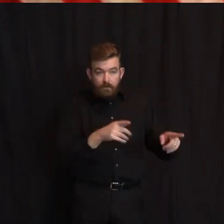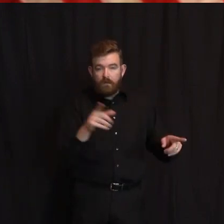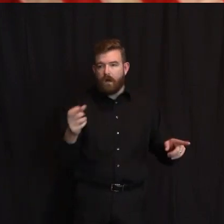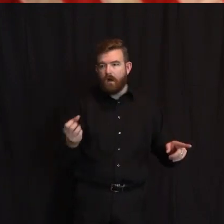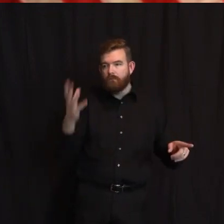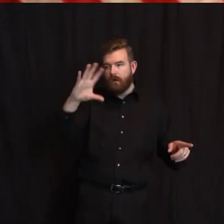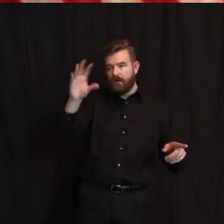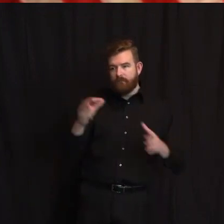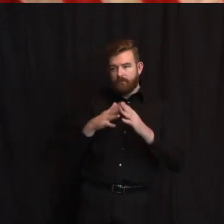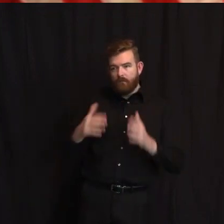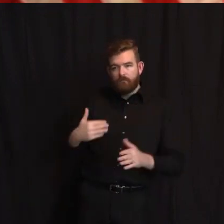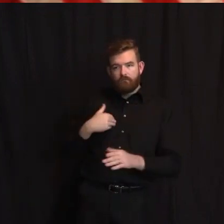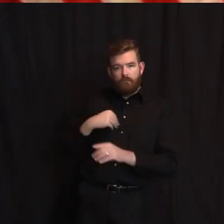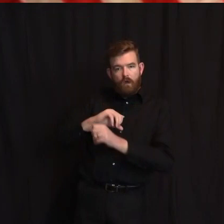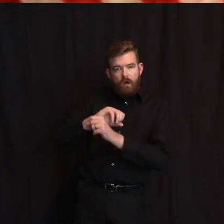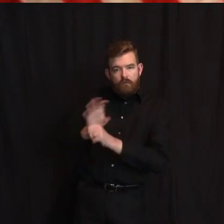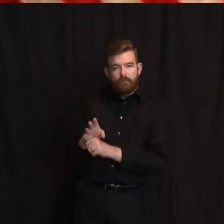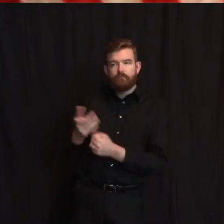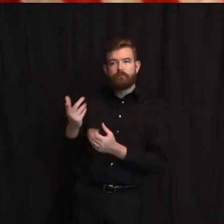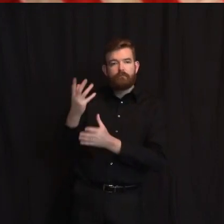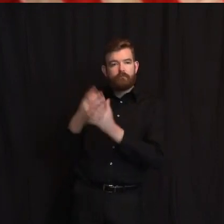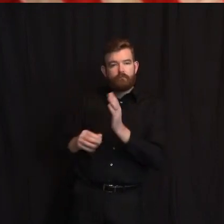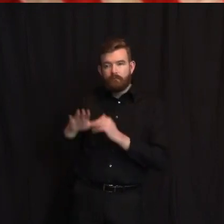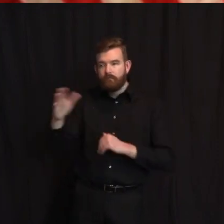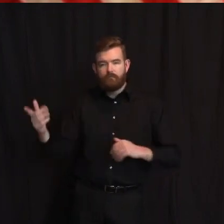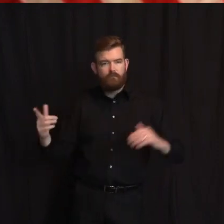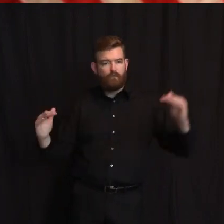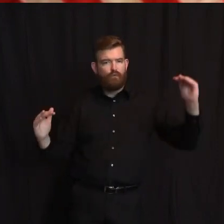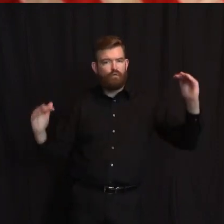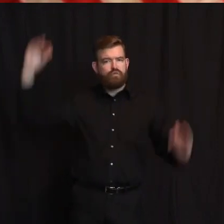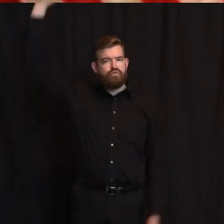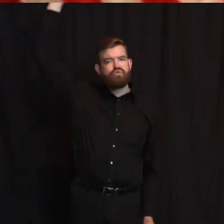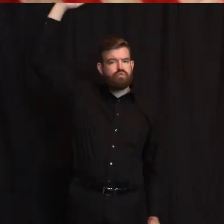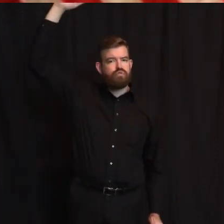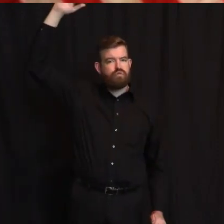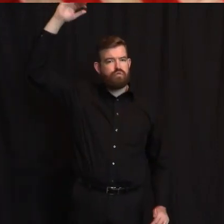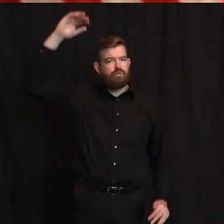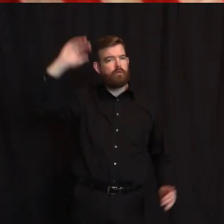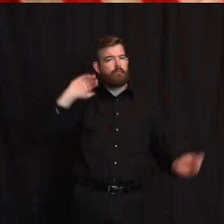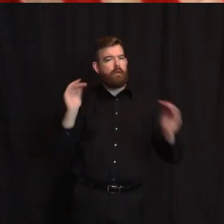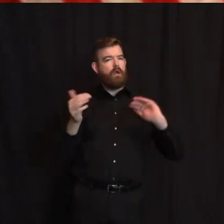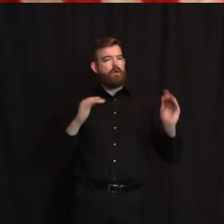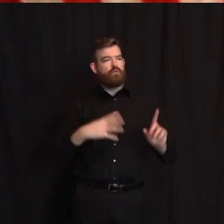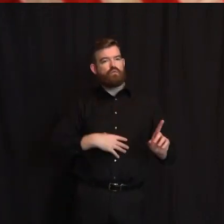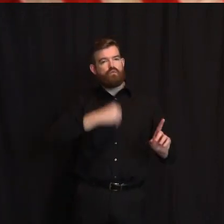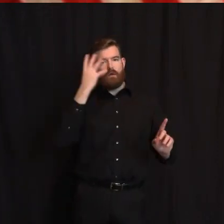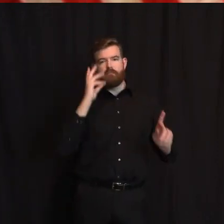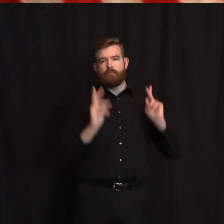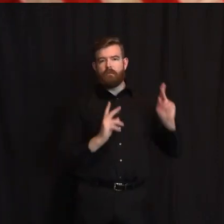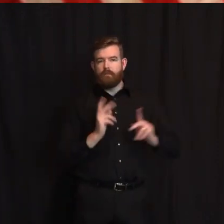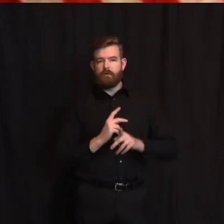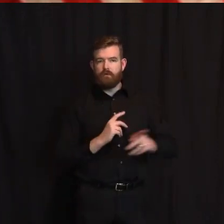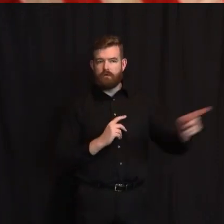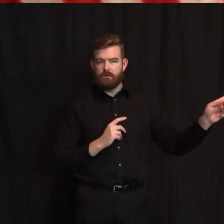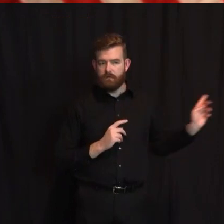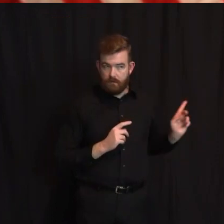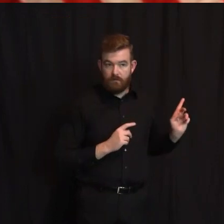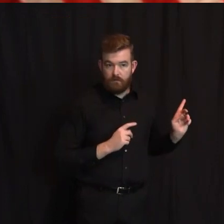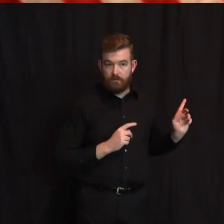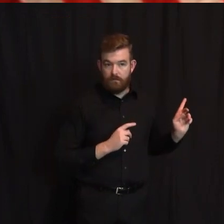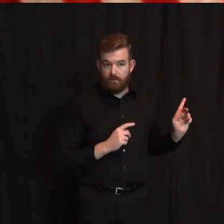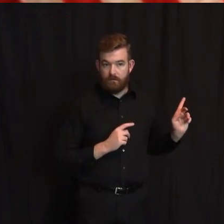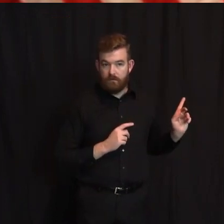with multiples in terms of the percentage of lives lost relative to the representation in the